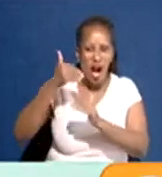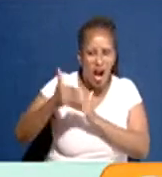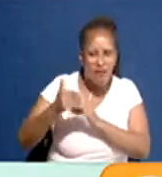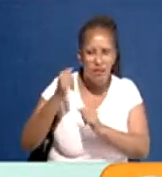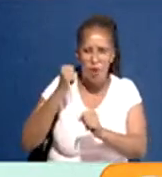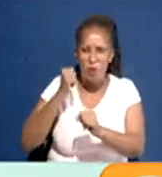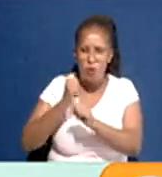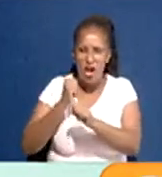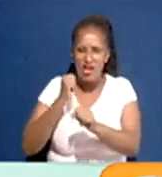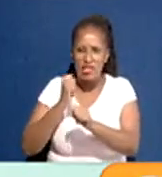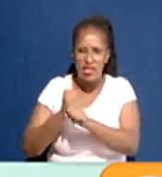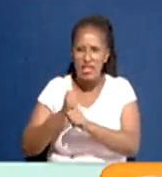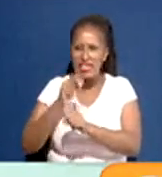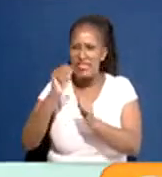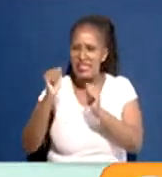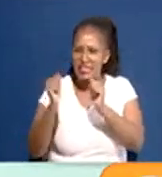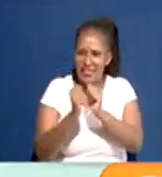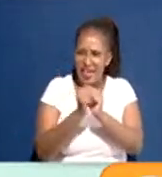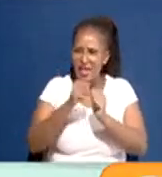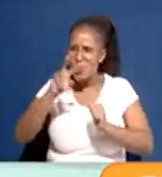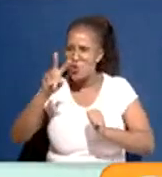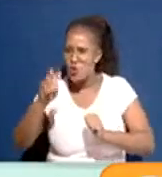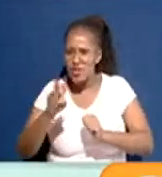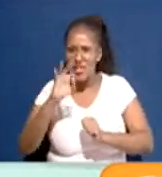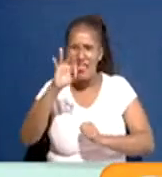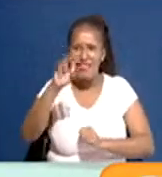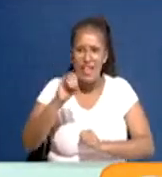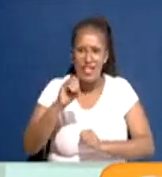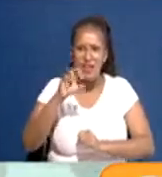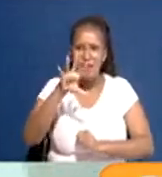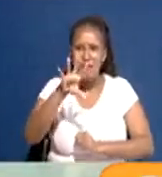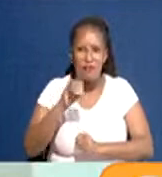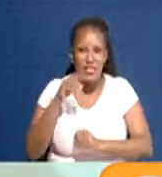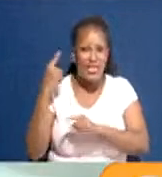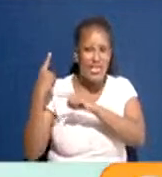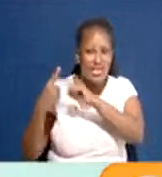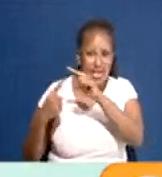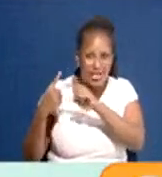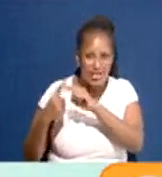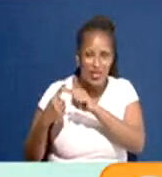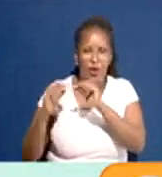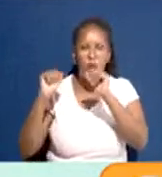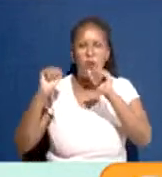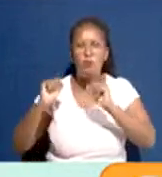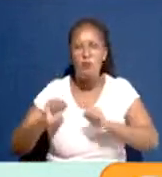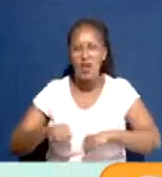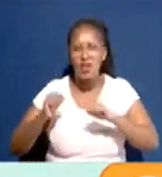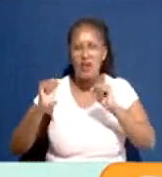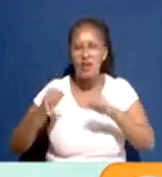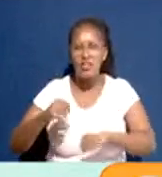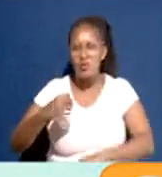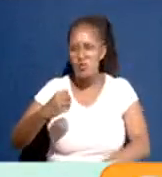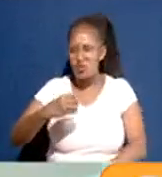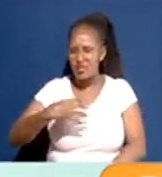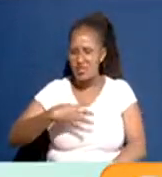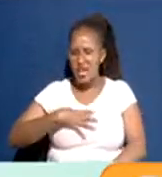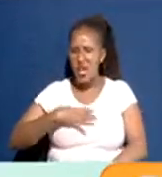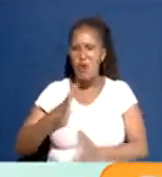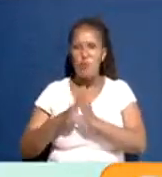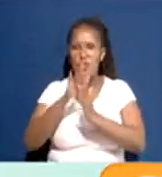for 10, 20, 30, 40, 50 years, they can retire in dignity.